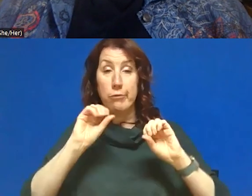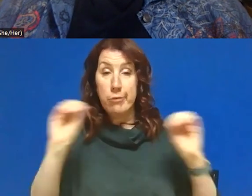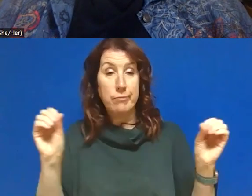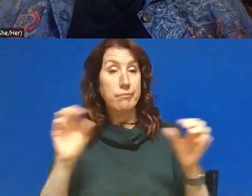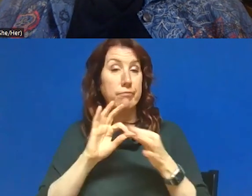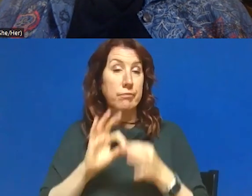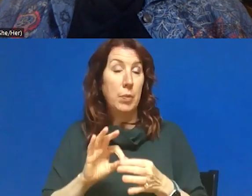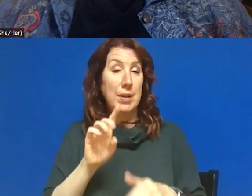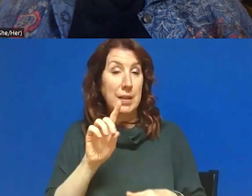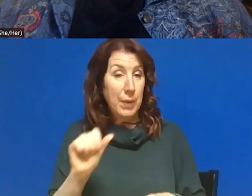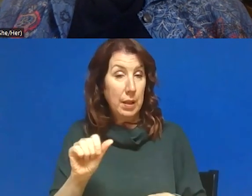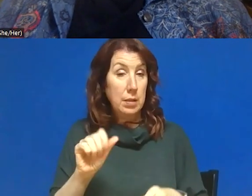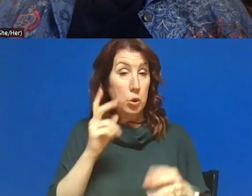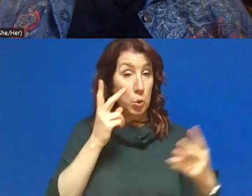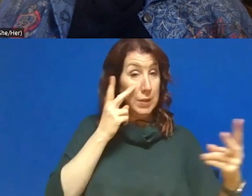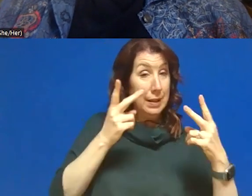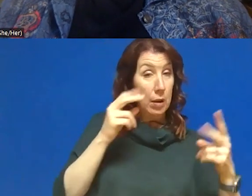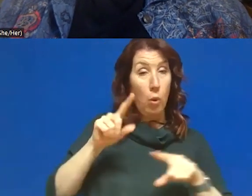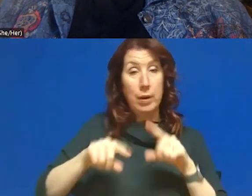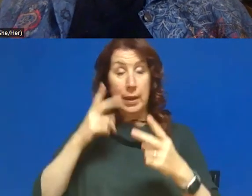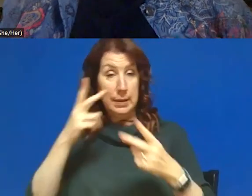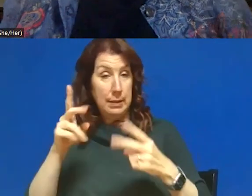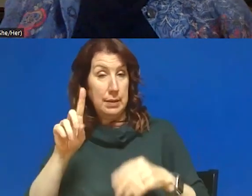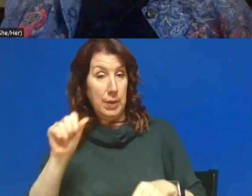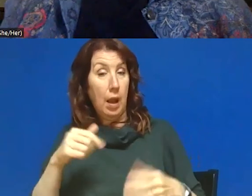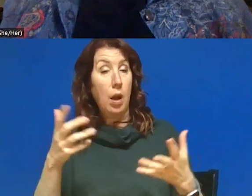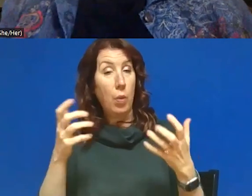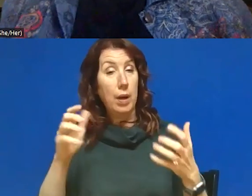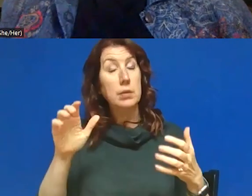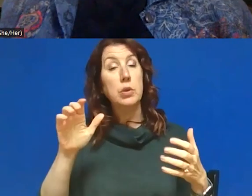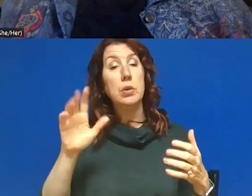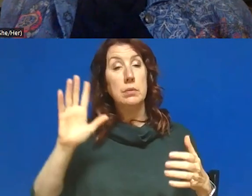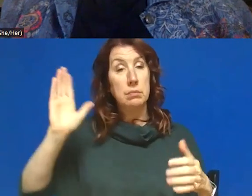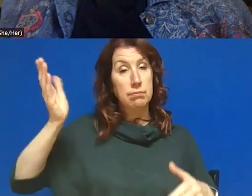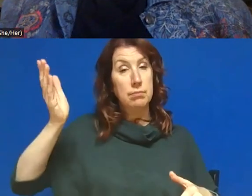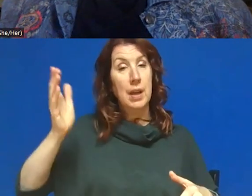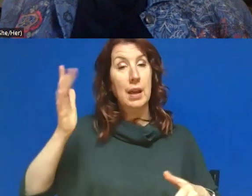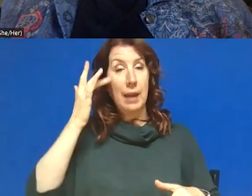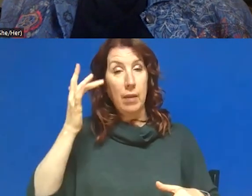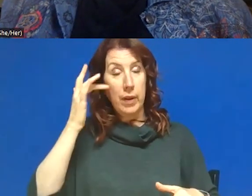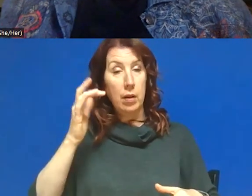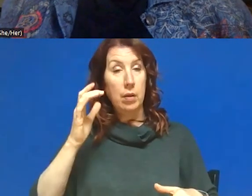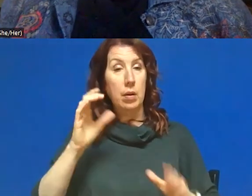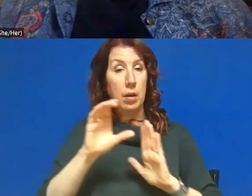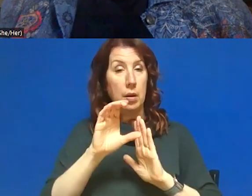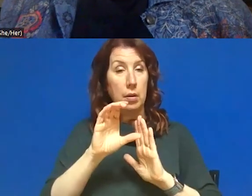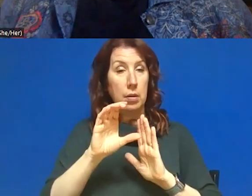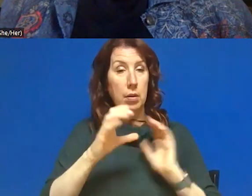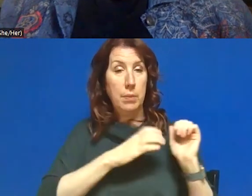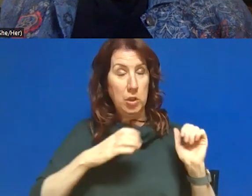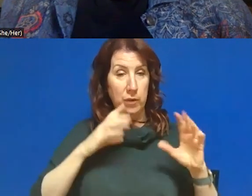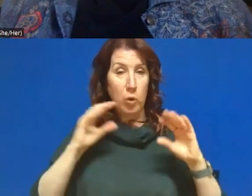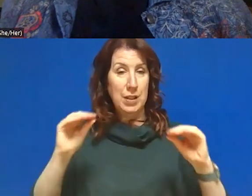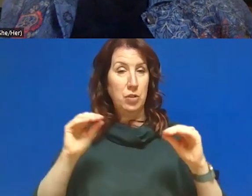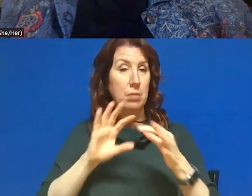or invisible disabilities. I would like to see CFA have you speak to the California Commission for Teaching Credentialing about the disability